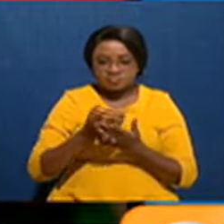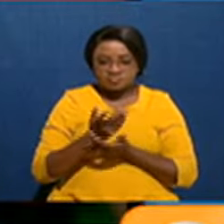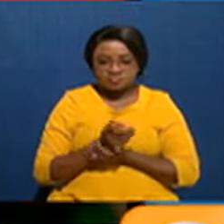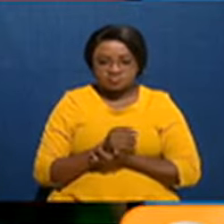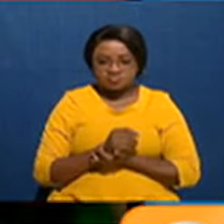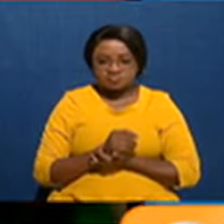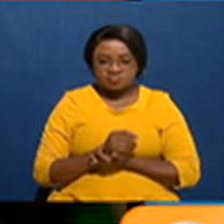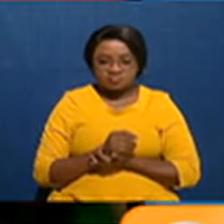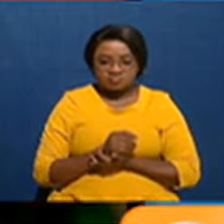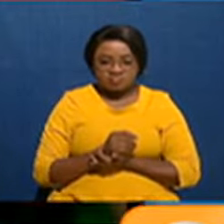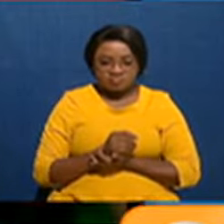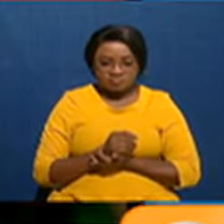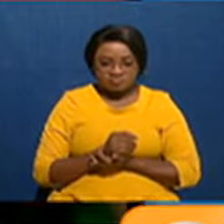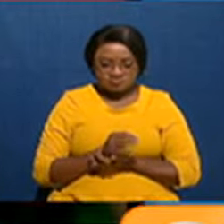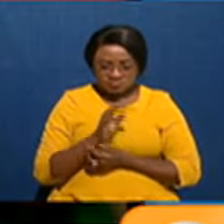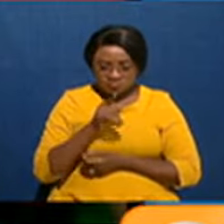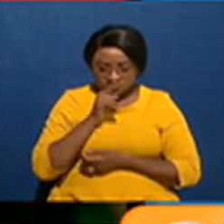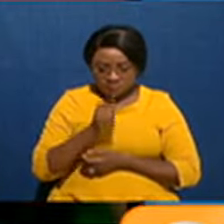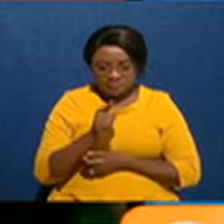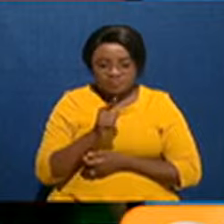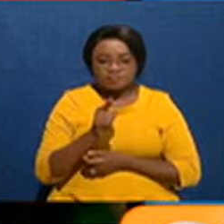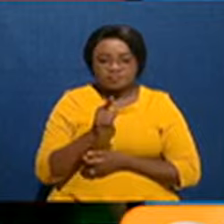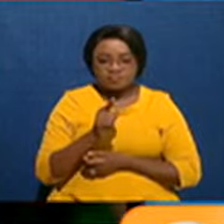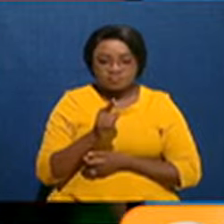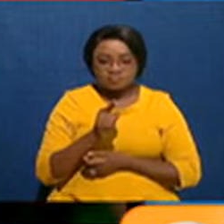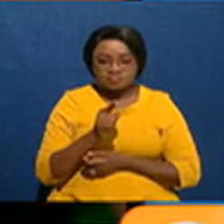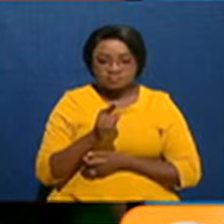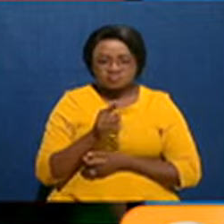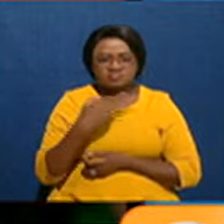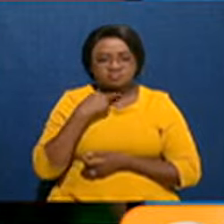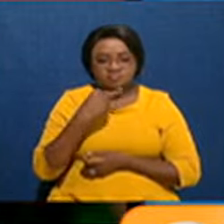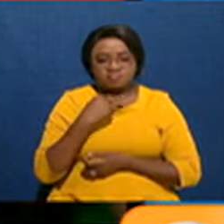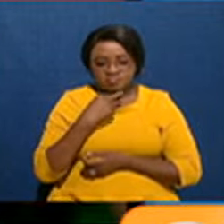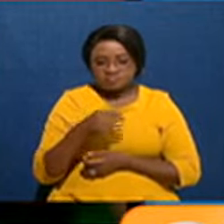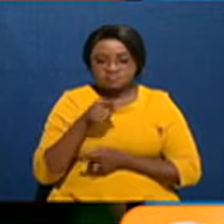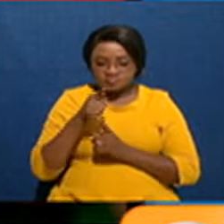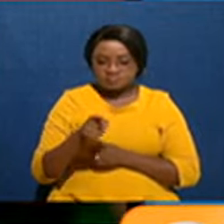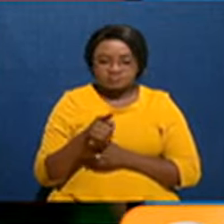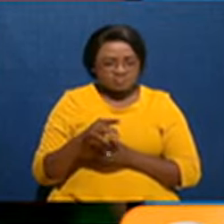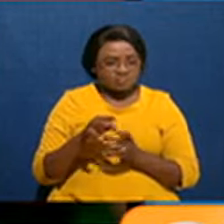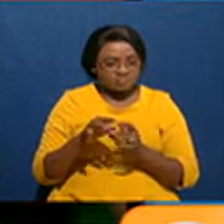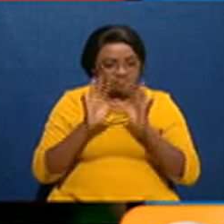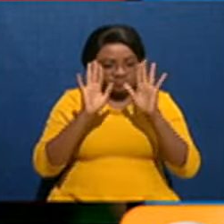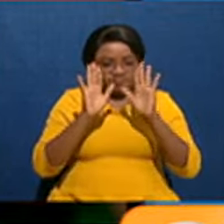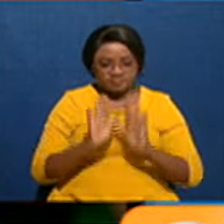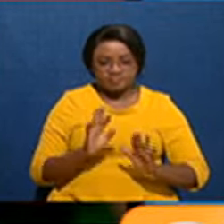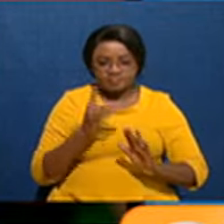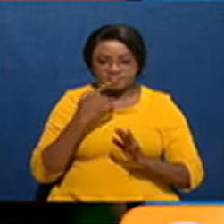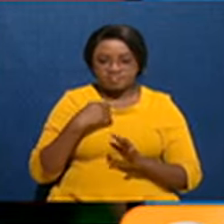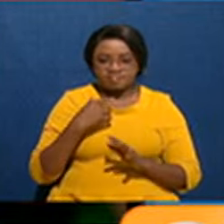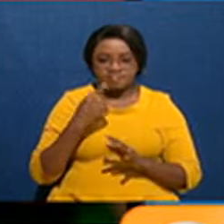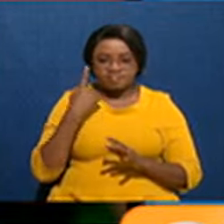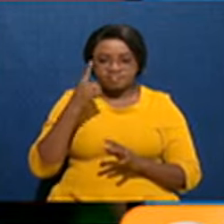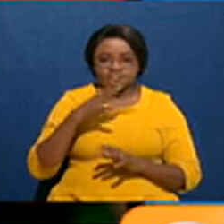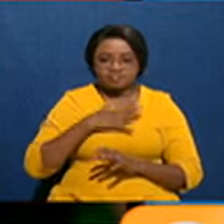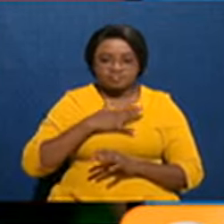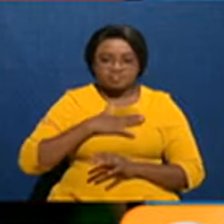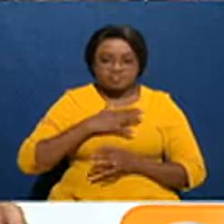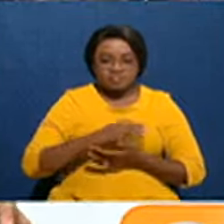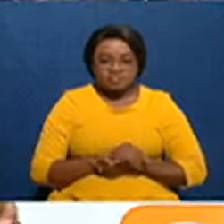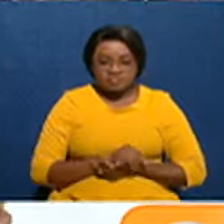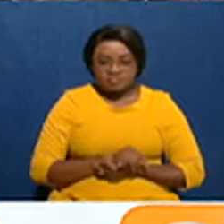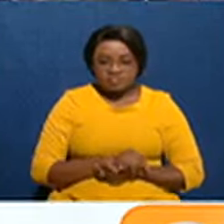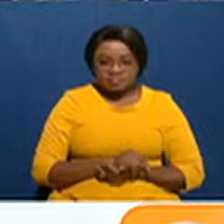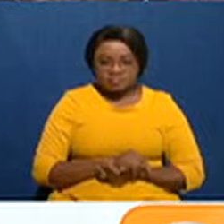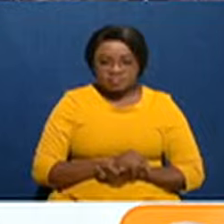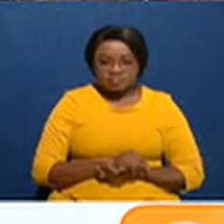been elected, and this is the sound, this is the voice, and this is the heart of this candidate. All right. I take note of